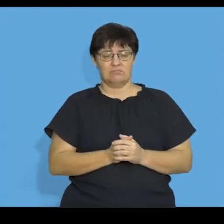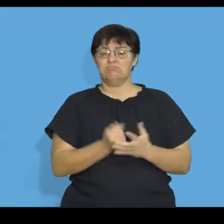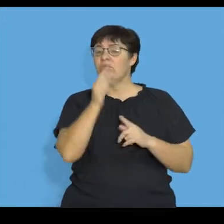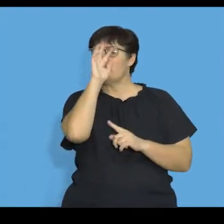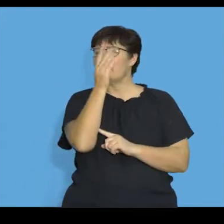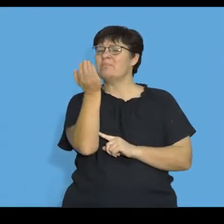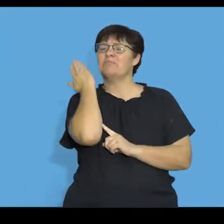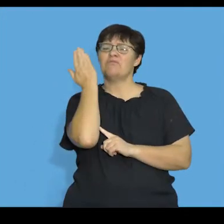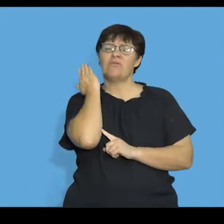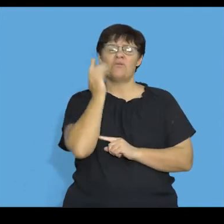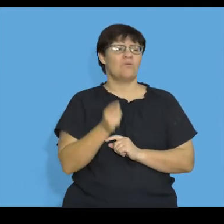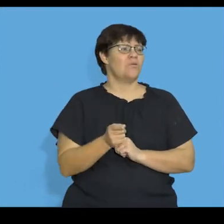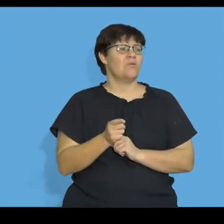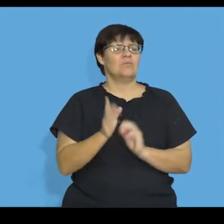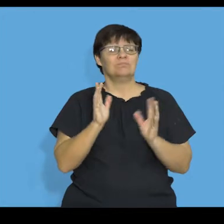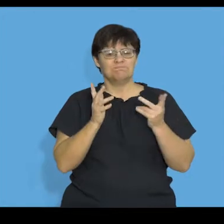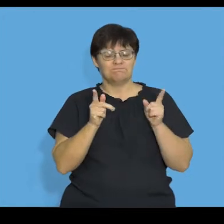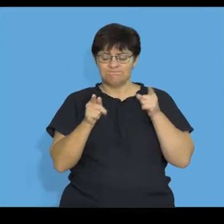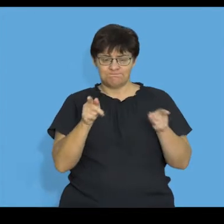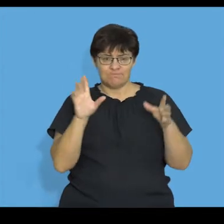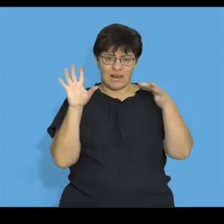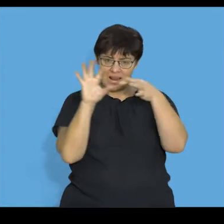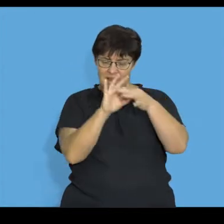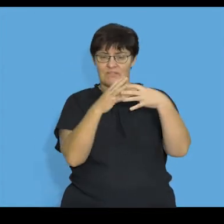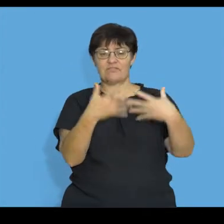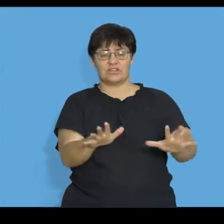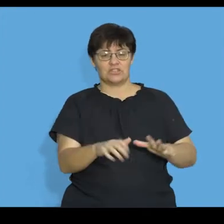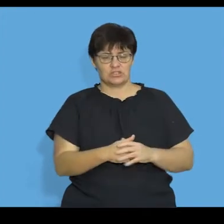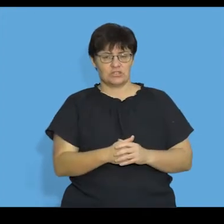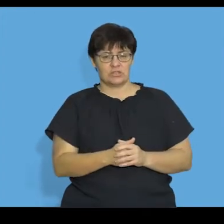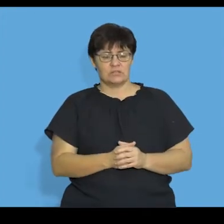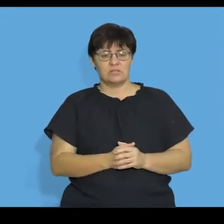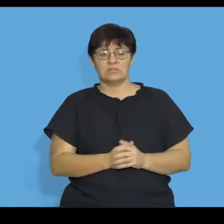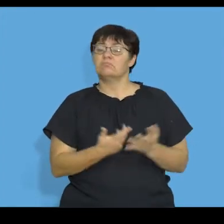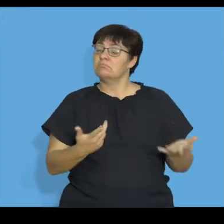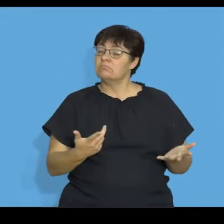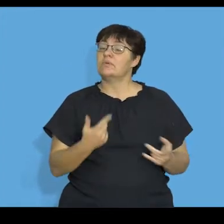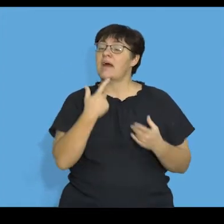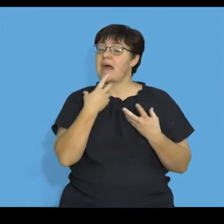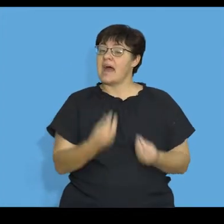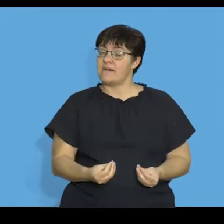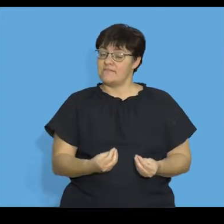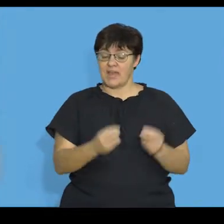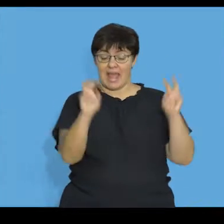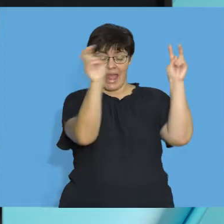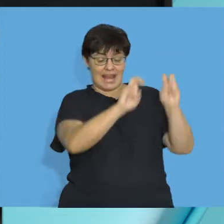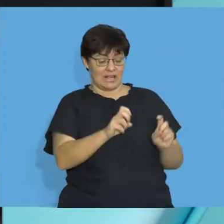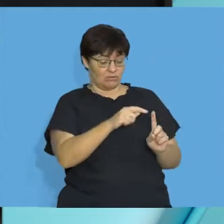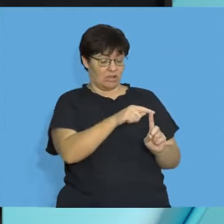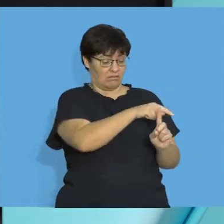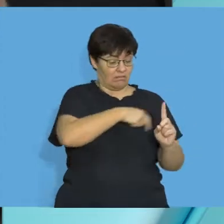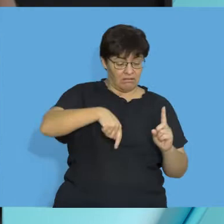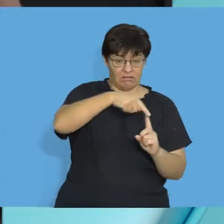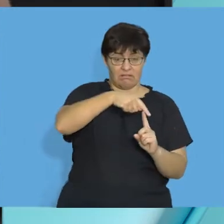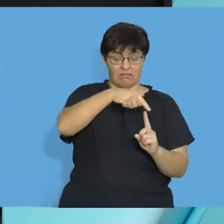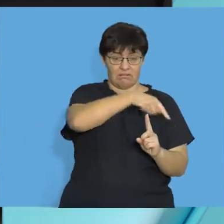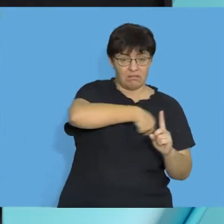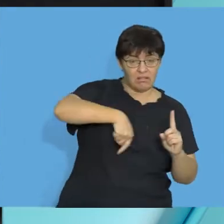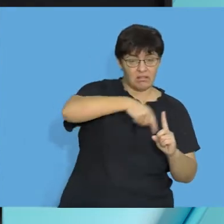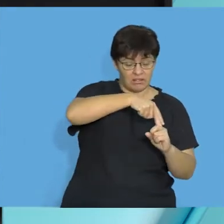have linked these two together by saying where there is an electric current, we can